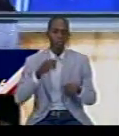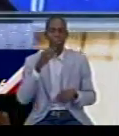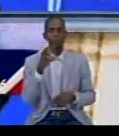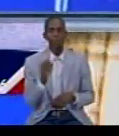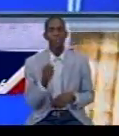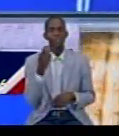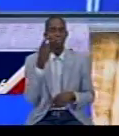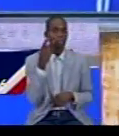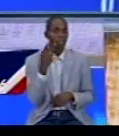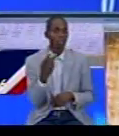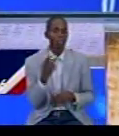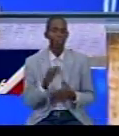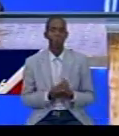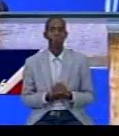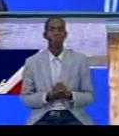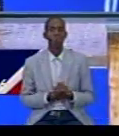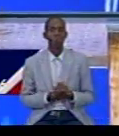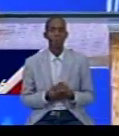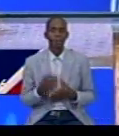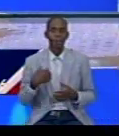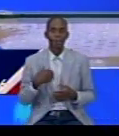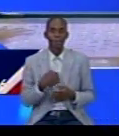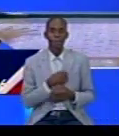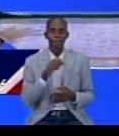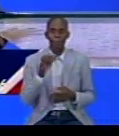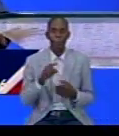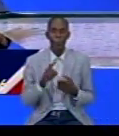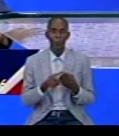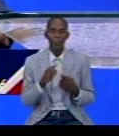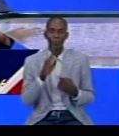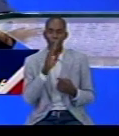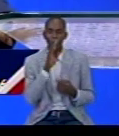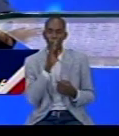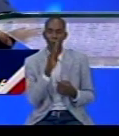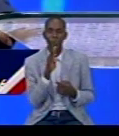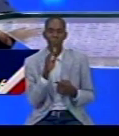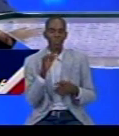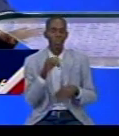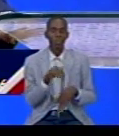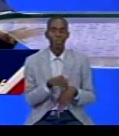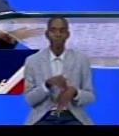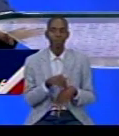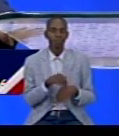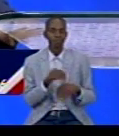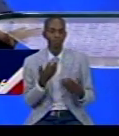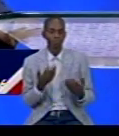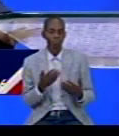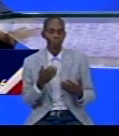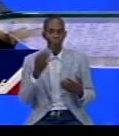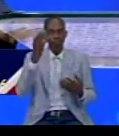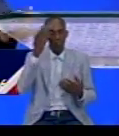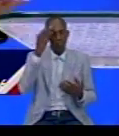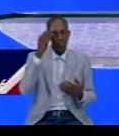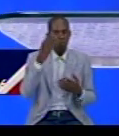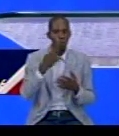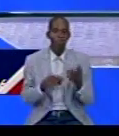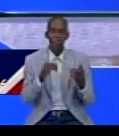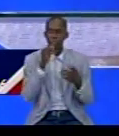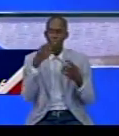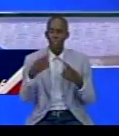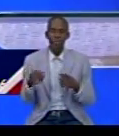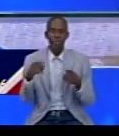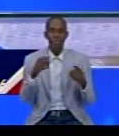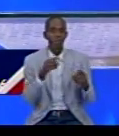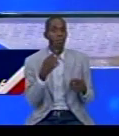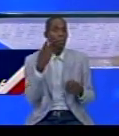Look at this. We need to be at par with what is going on in the community. These